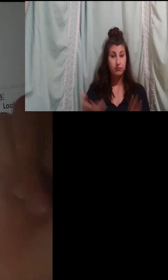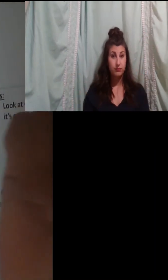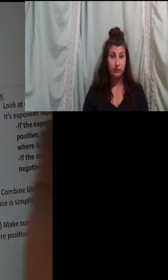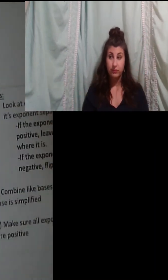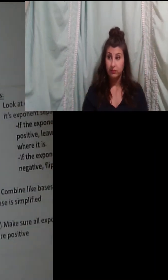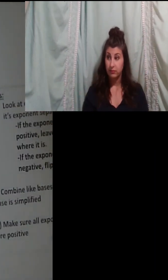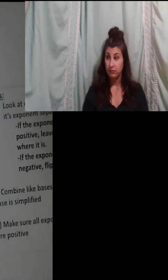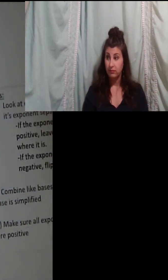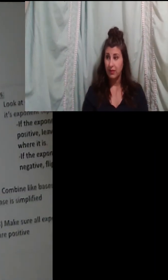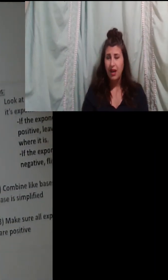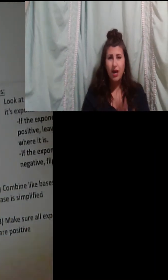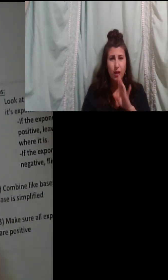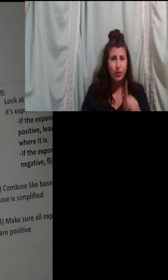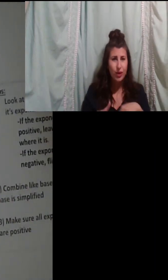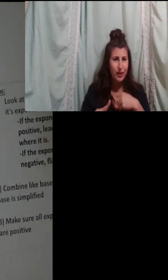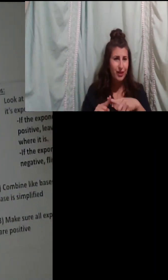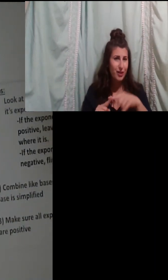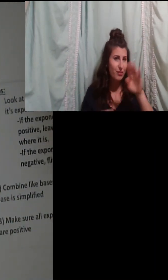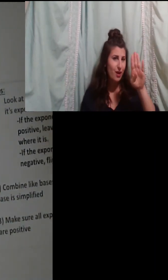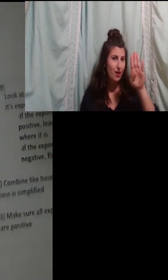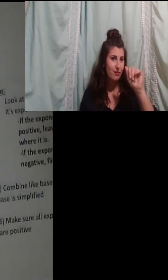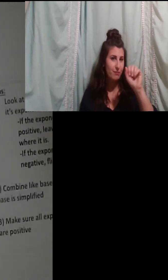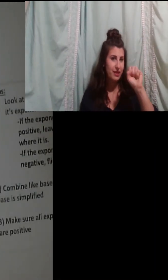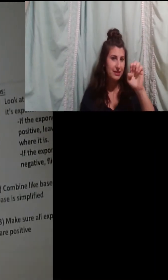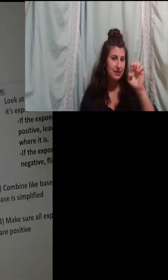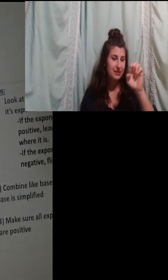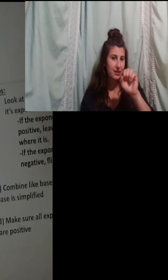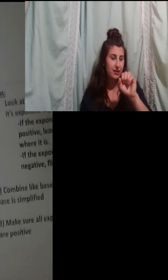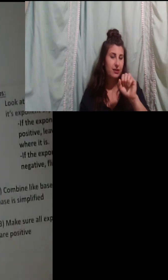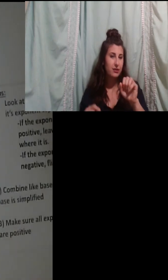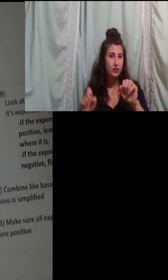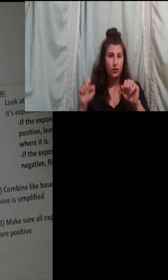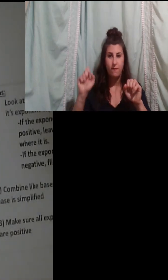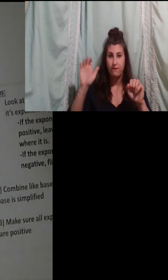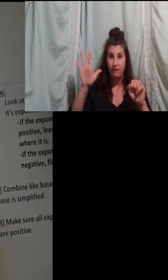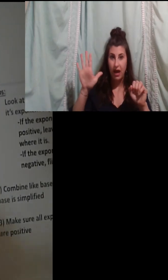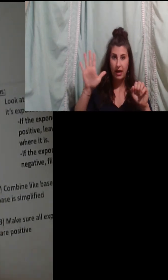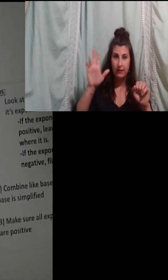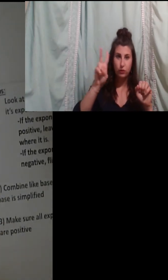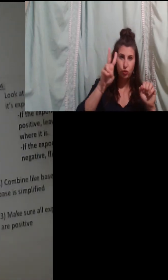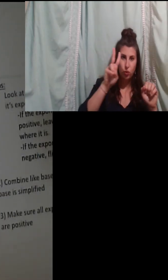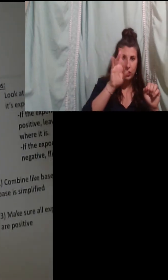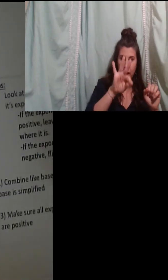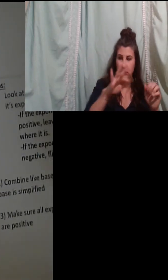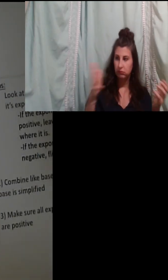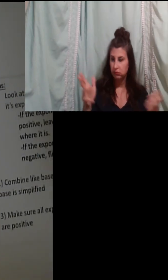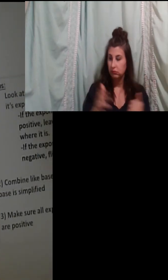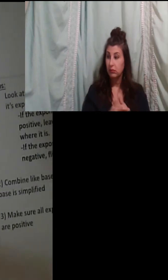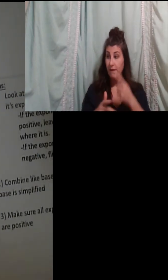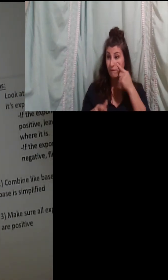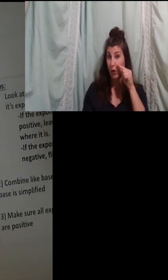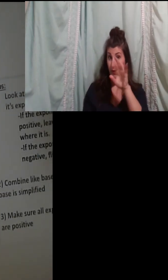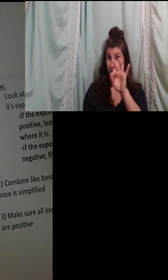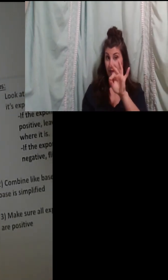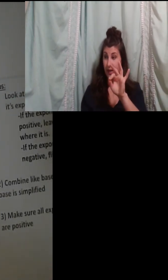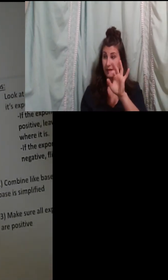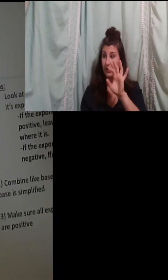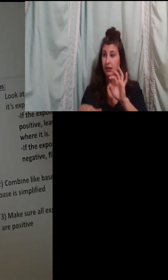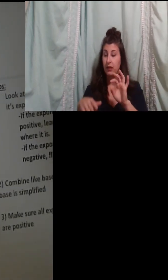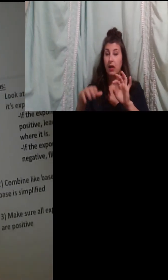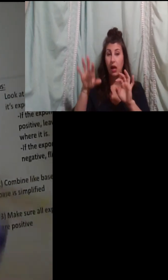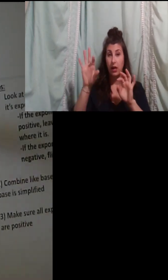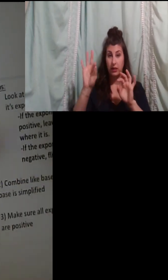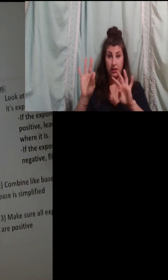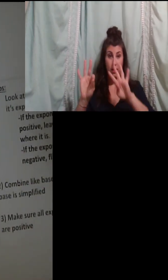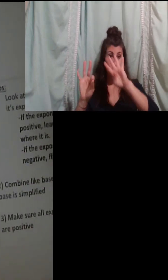there's the 5s. Right? And I'm talking about the bases. The base of 5, the base of 2, and the base of 9. Alright, for this one, it's going to